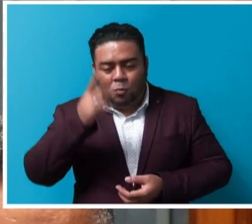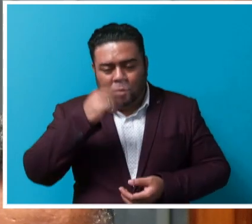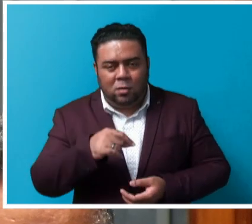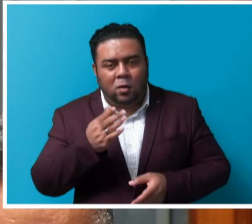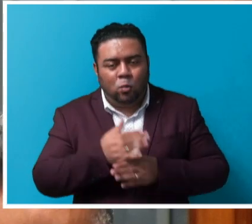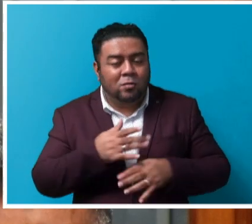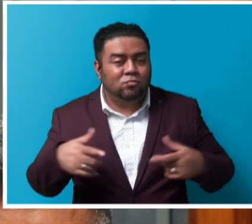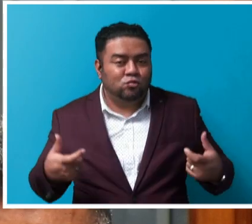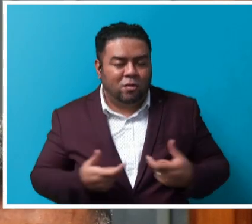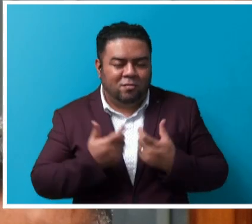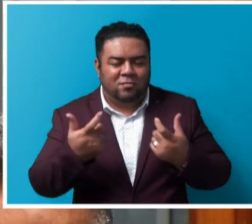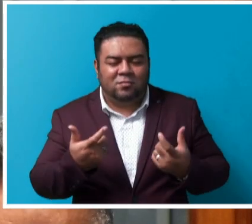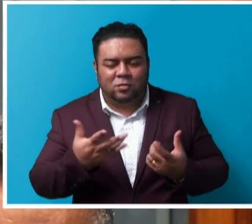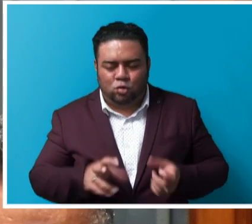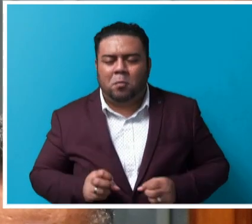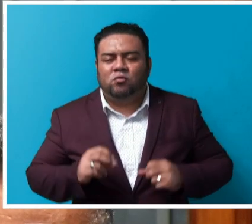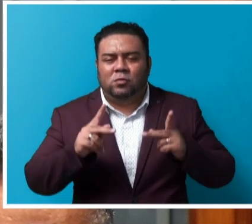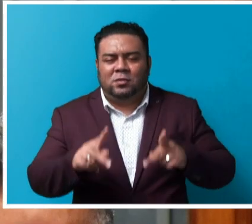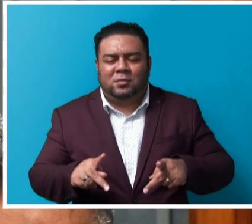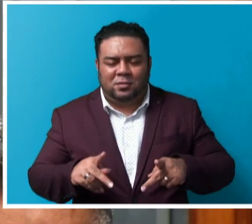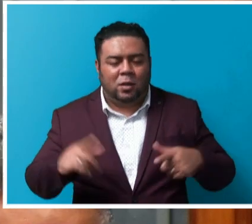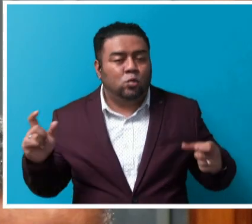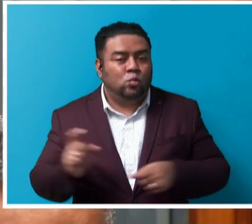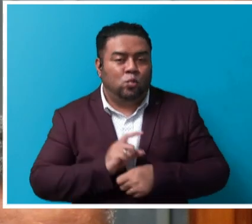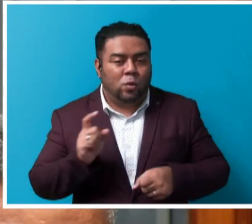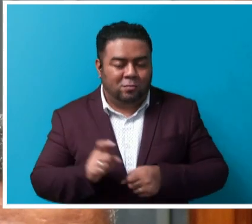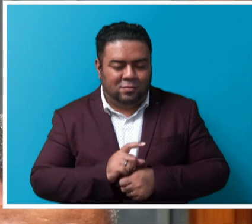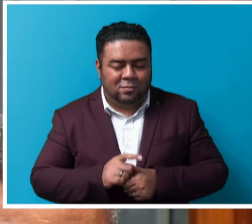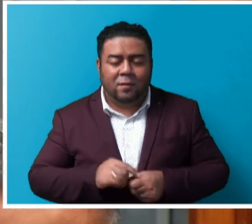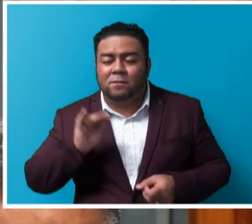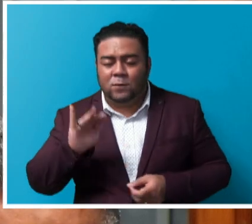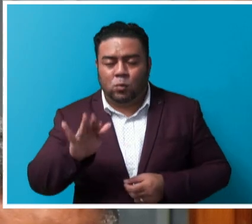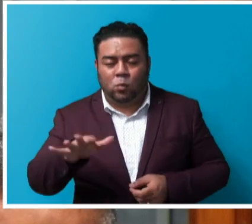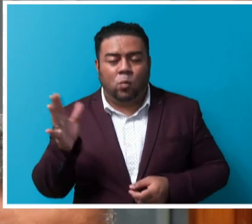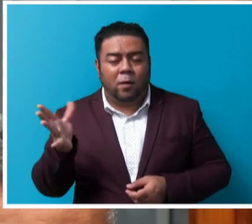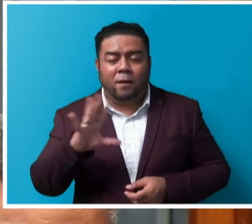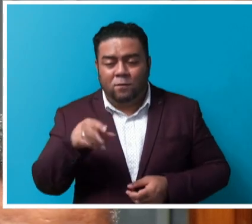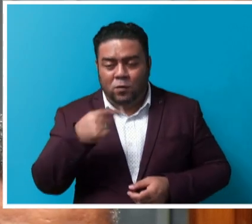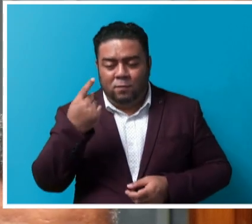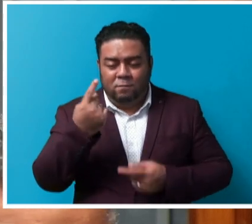challenge into opportunities and create a future where every Fijian